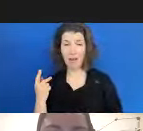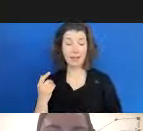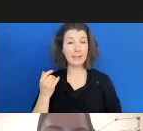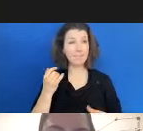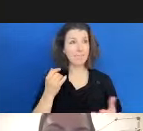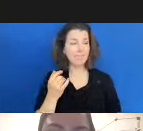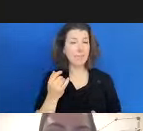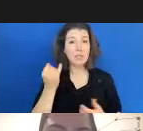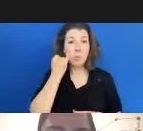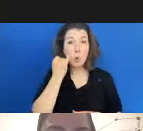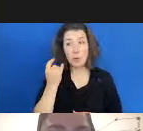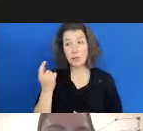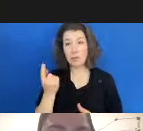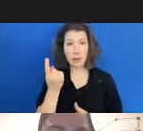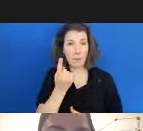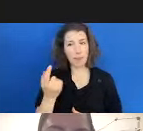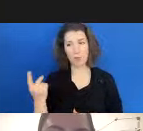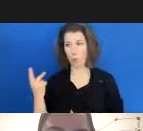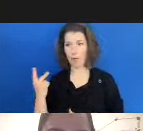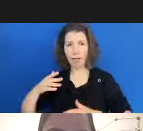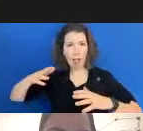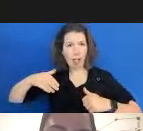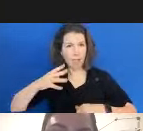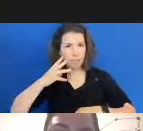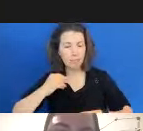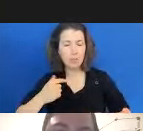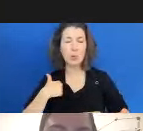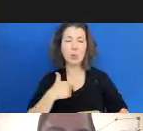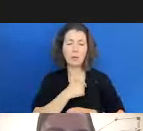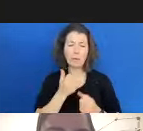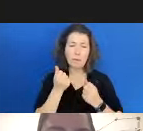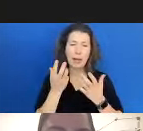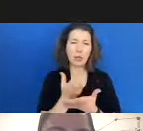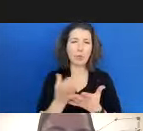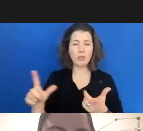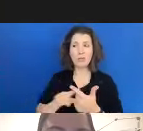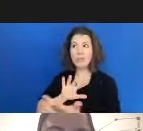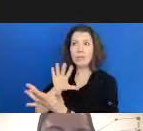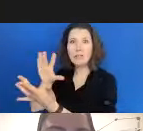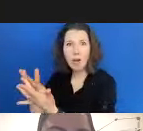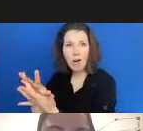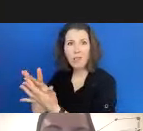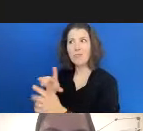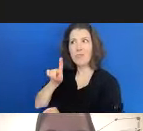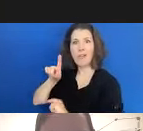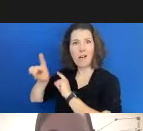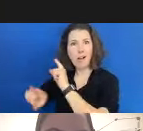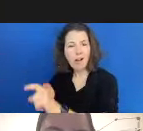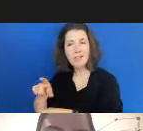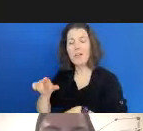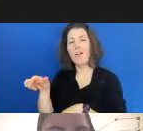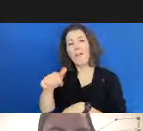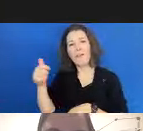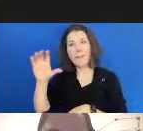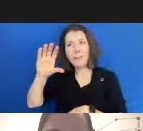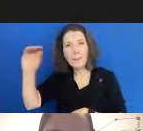we have never encountered, we have so many resources where we will reach out to different companies. And